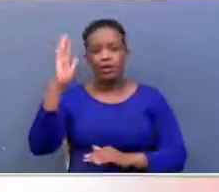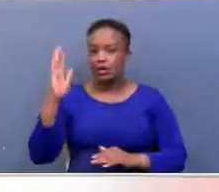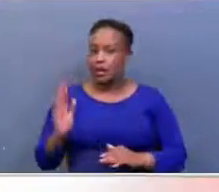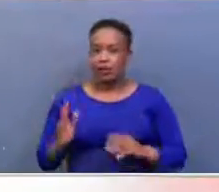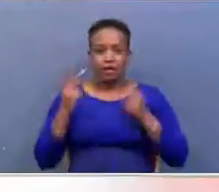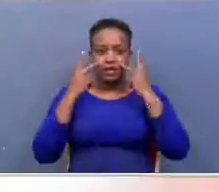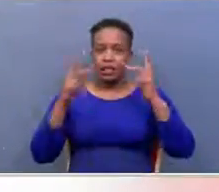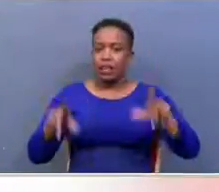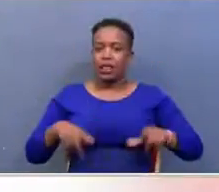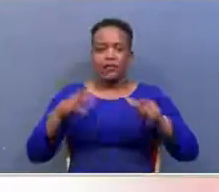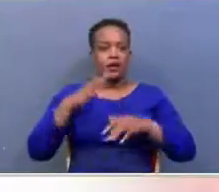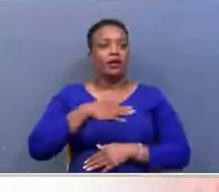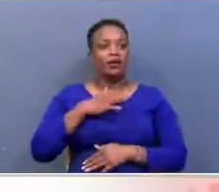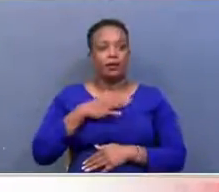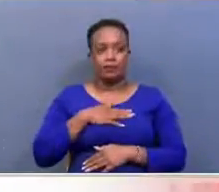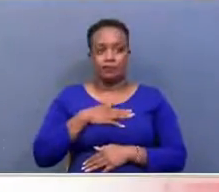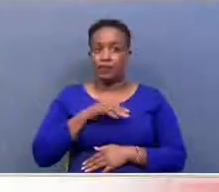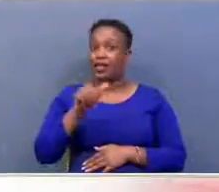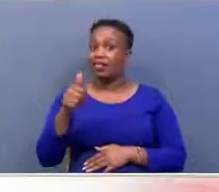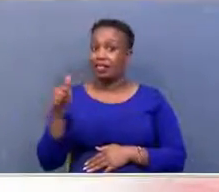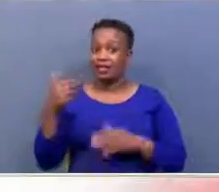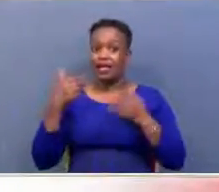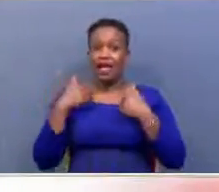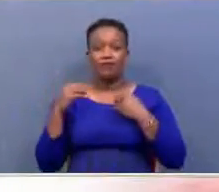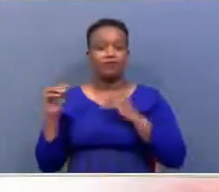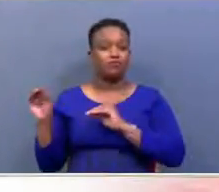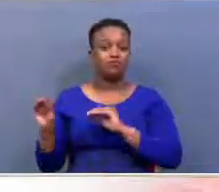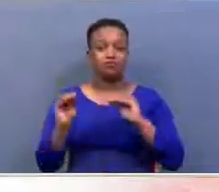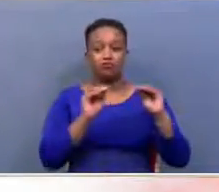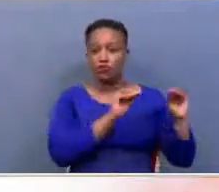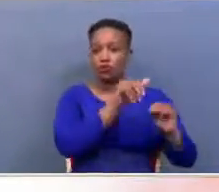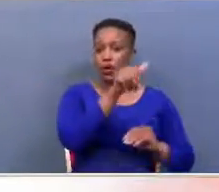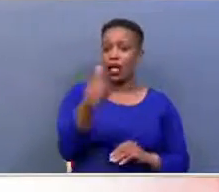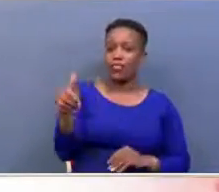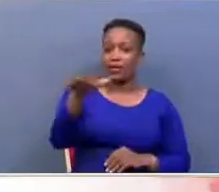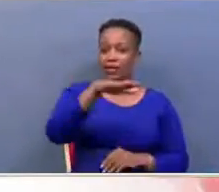kwa maisha yangu. Herders have since been forced to move their livestock elsewhere.